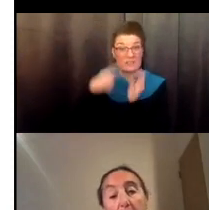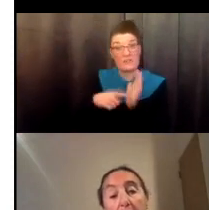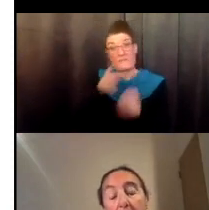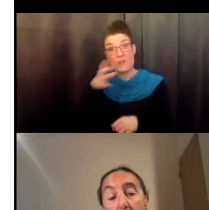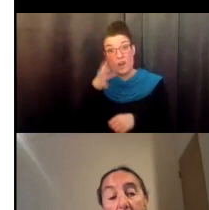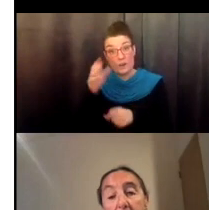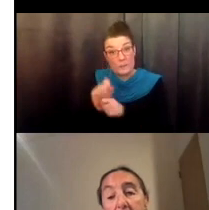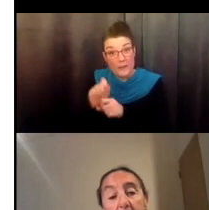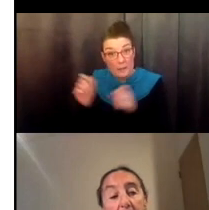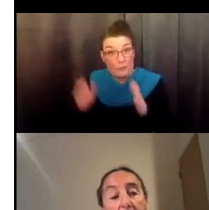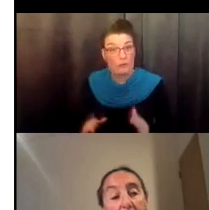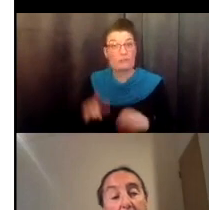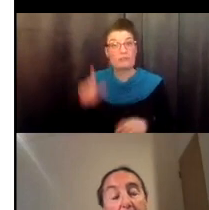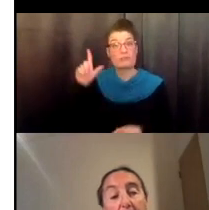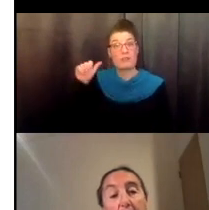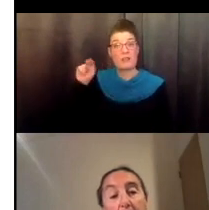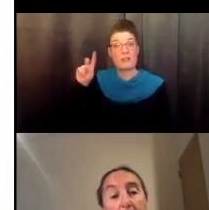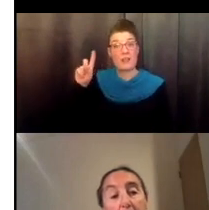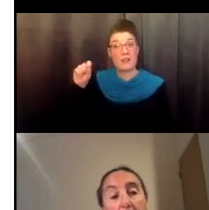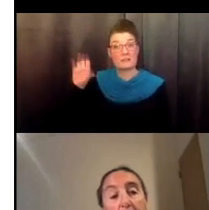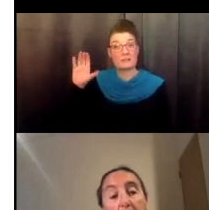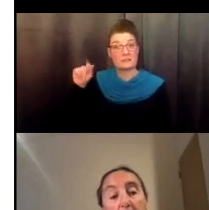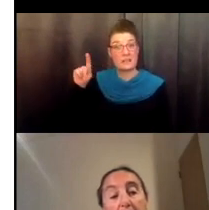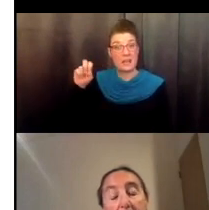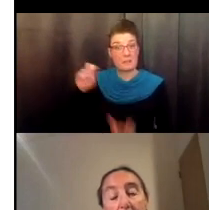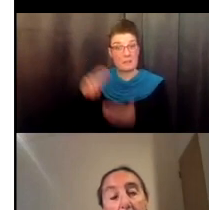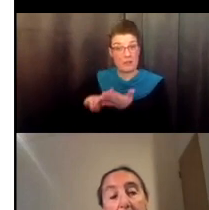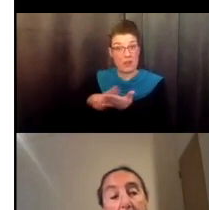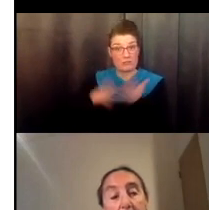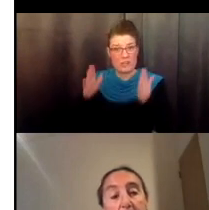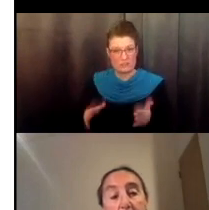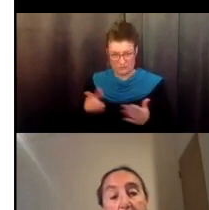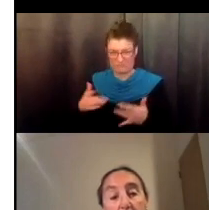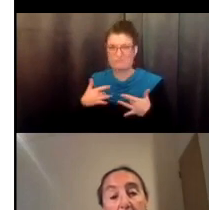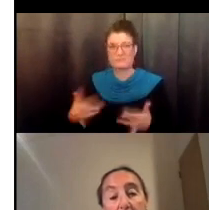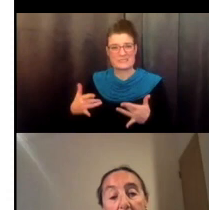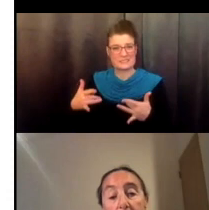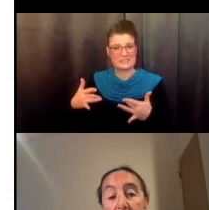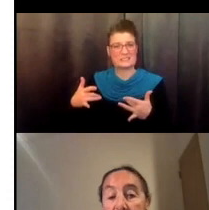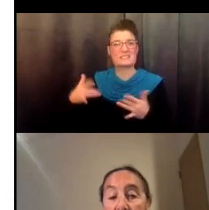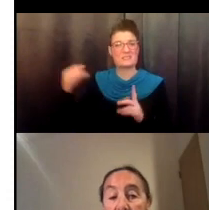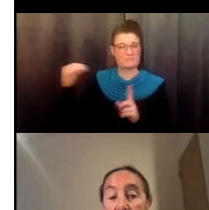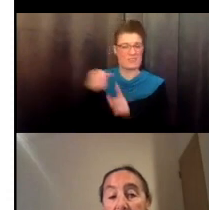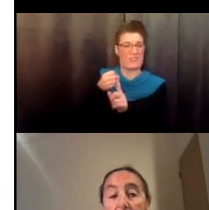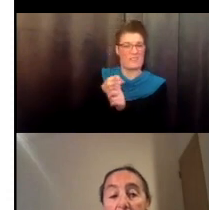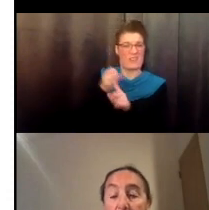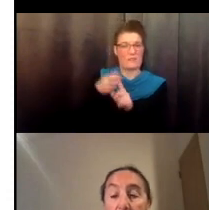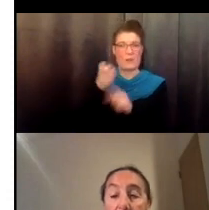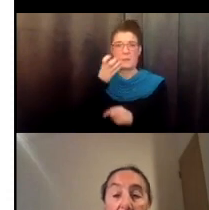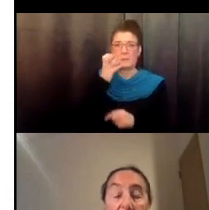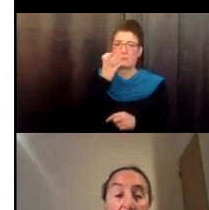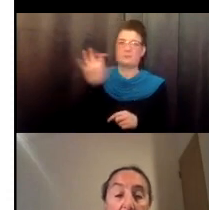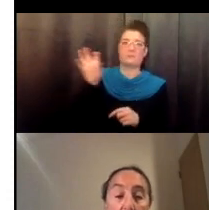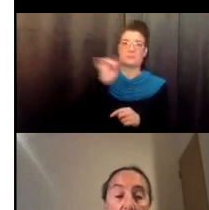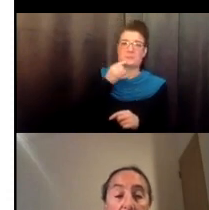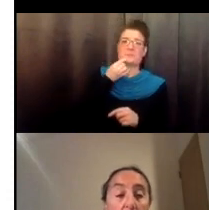or landscape contractors, are also more susceptible to extreme heat. And finally, people